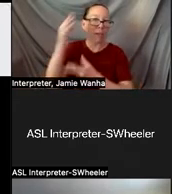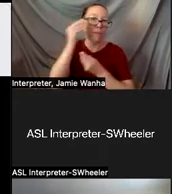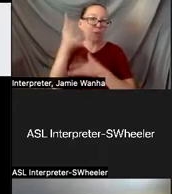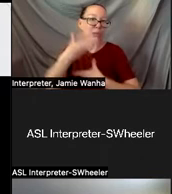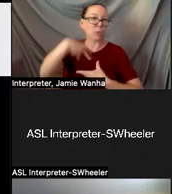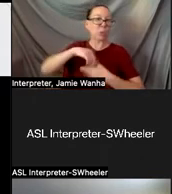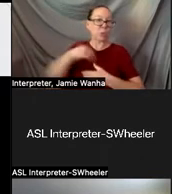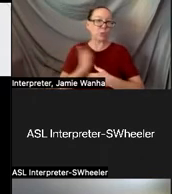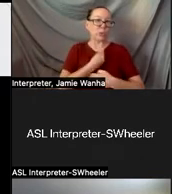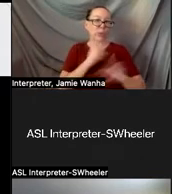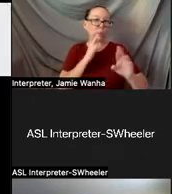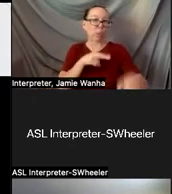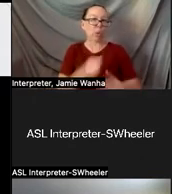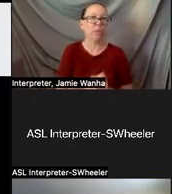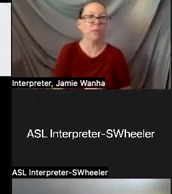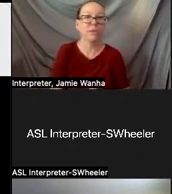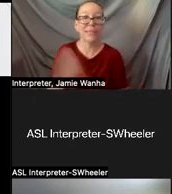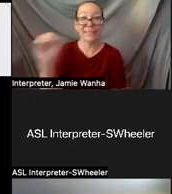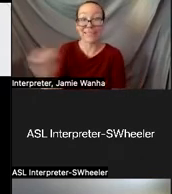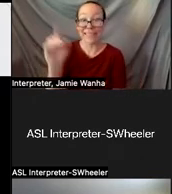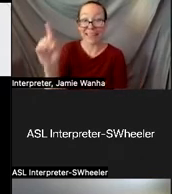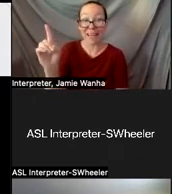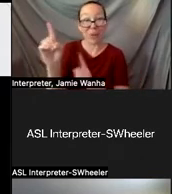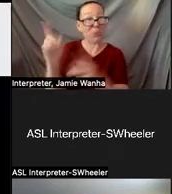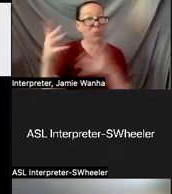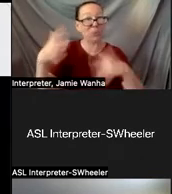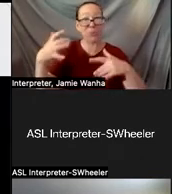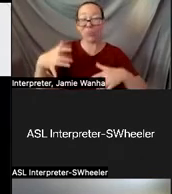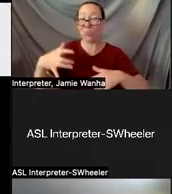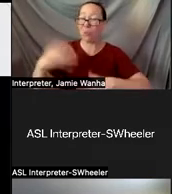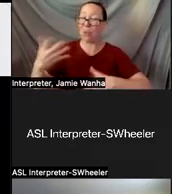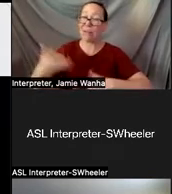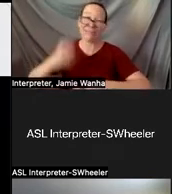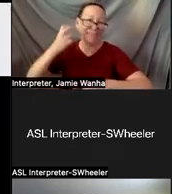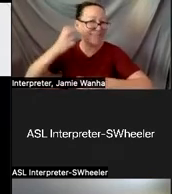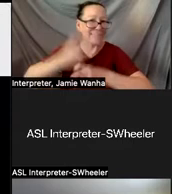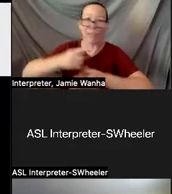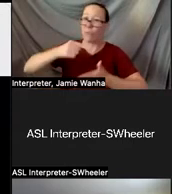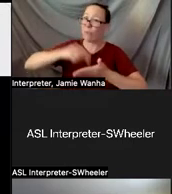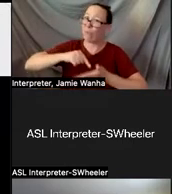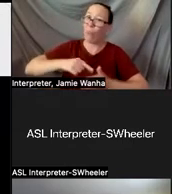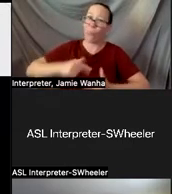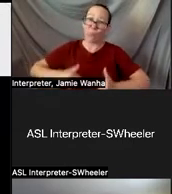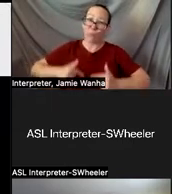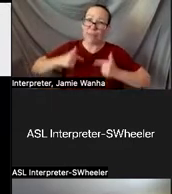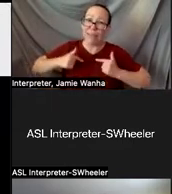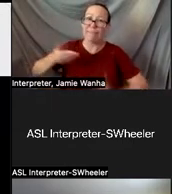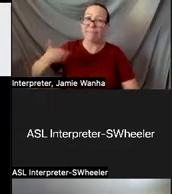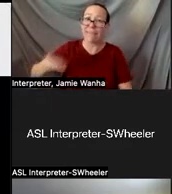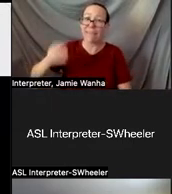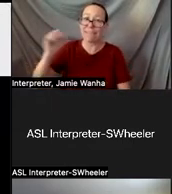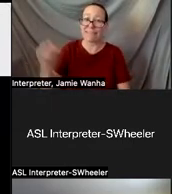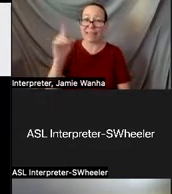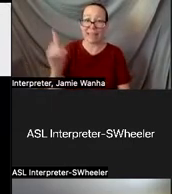is ranked as one of the least affordable cities in the US. Vacancy rates are currently very low. Most of the damaged